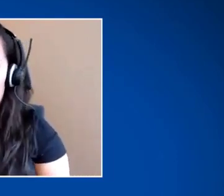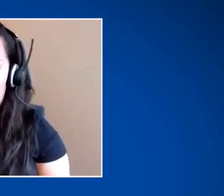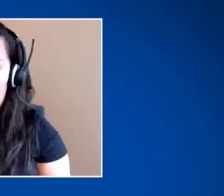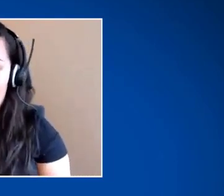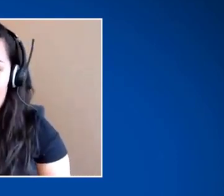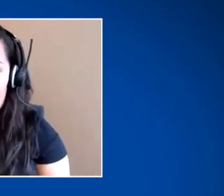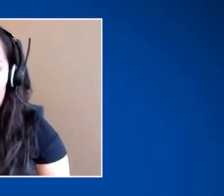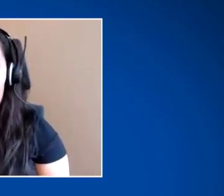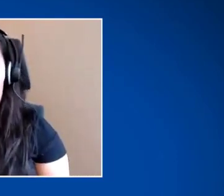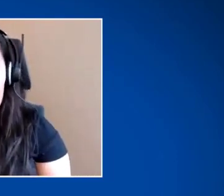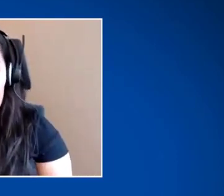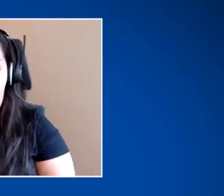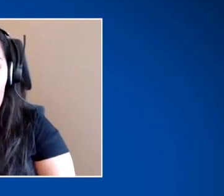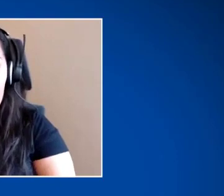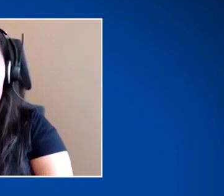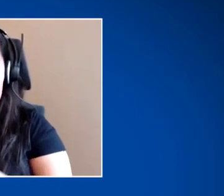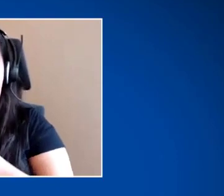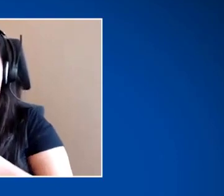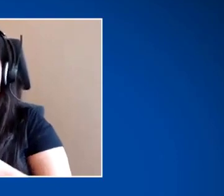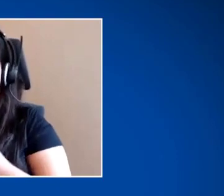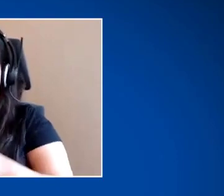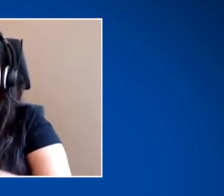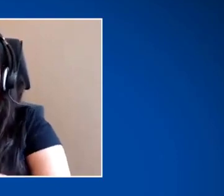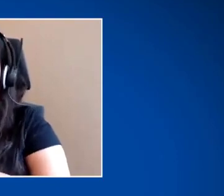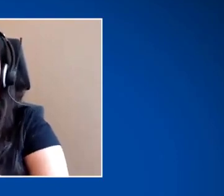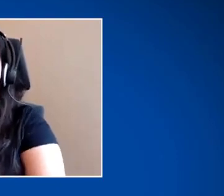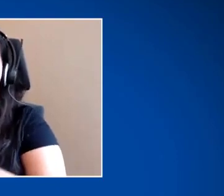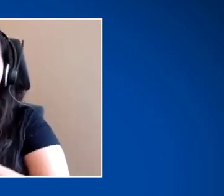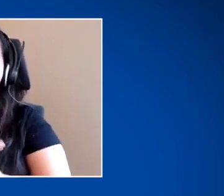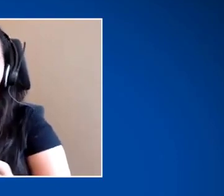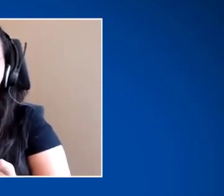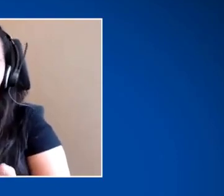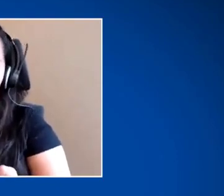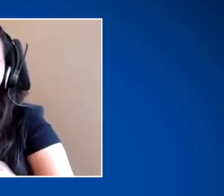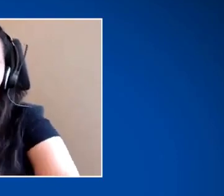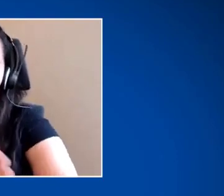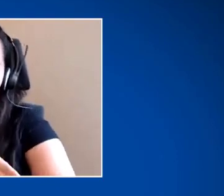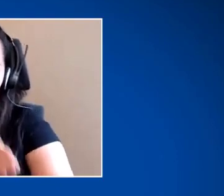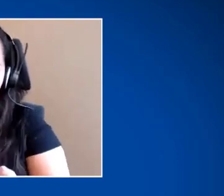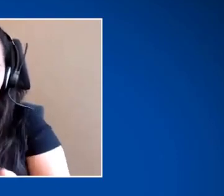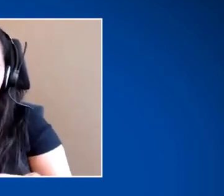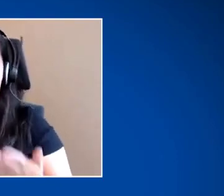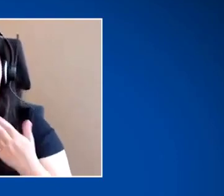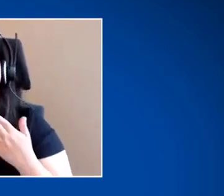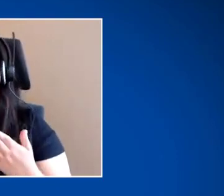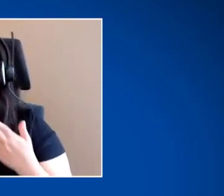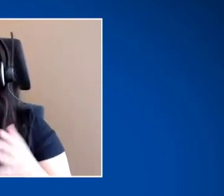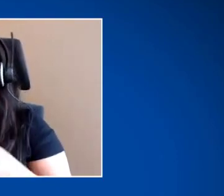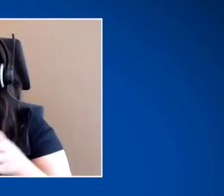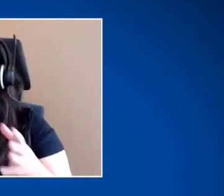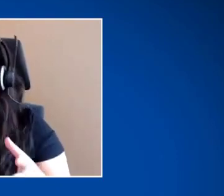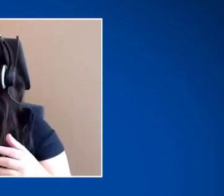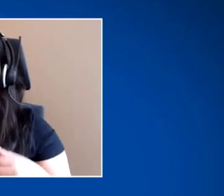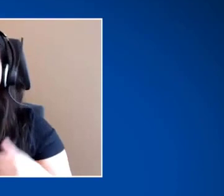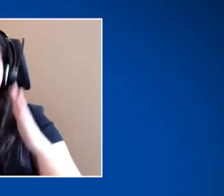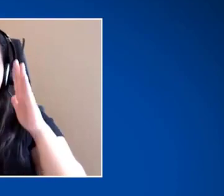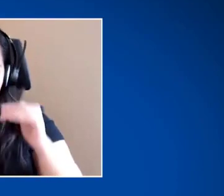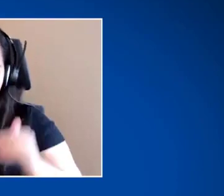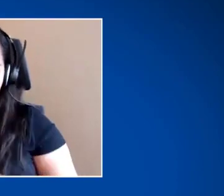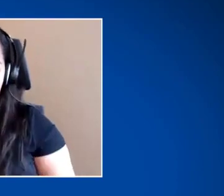because through that, this has helped our learning and helped make things better. So thank you very much, and I hope you find this event to